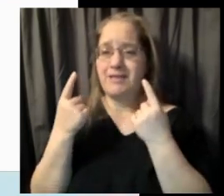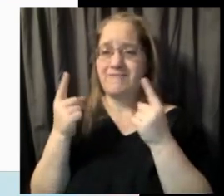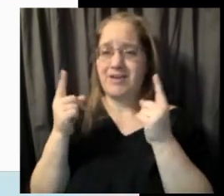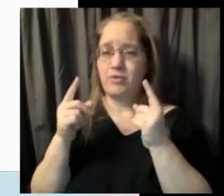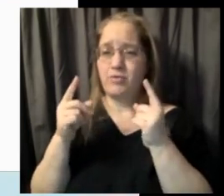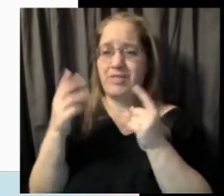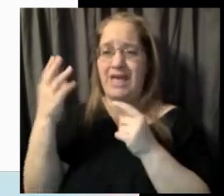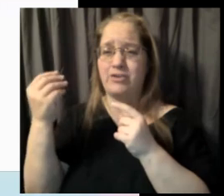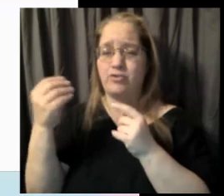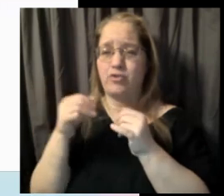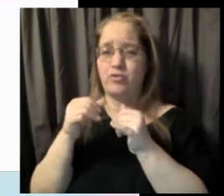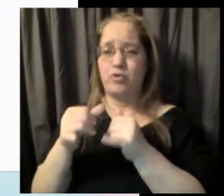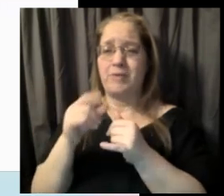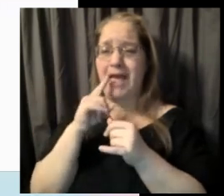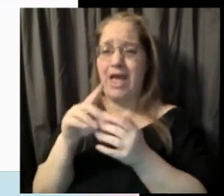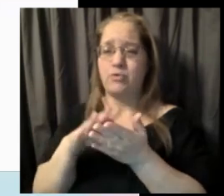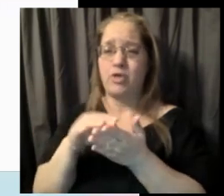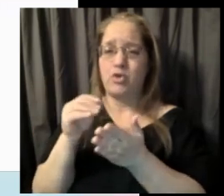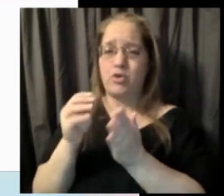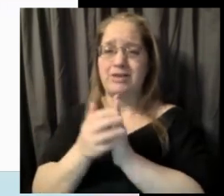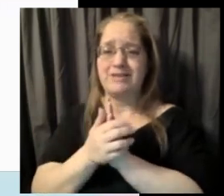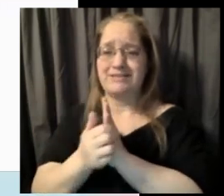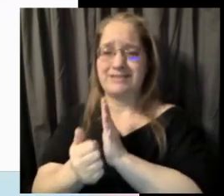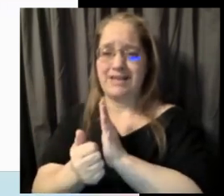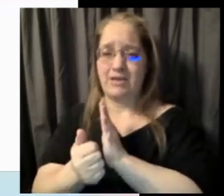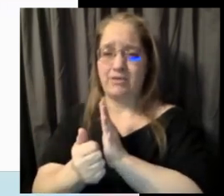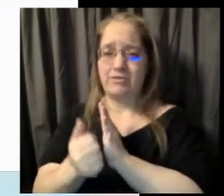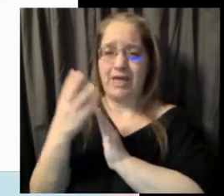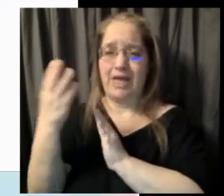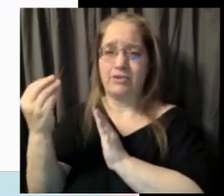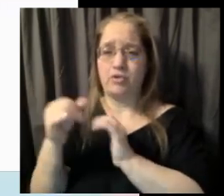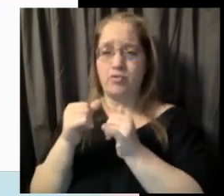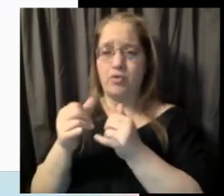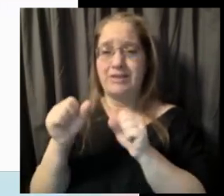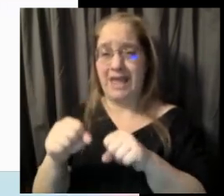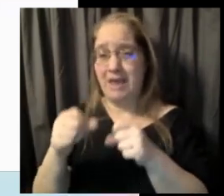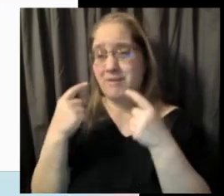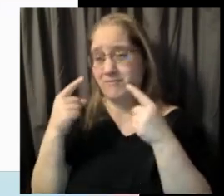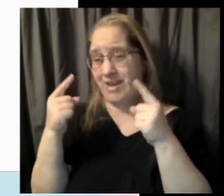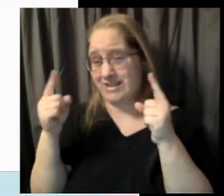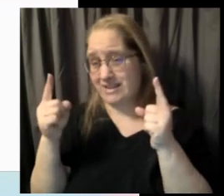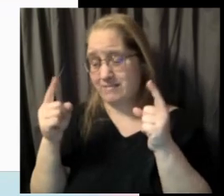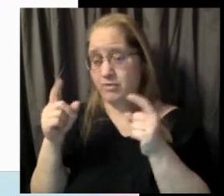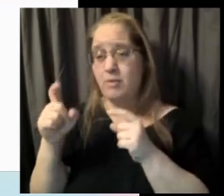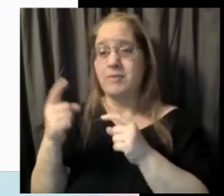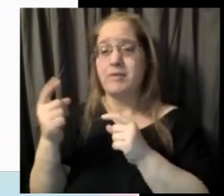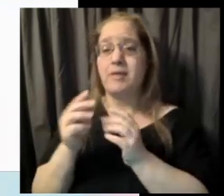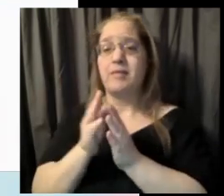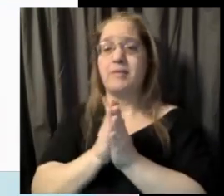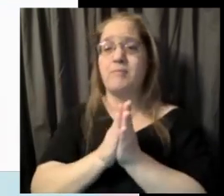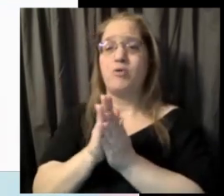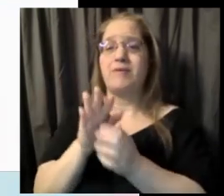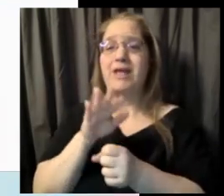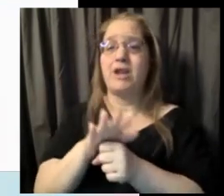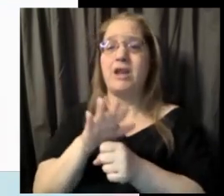external rewards, but actually learning skills, external rewards can be very effective. So it has to be something that is